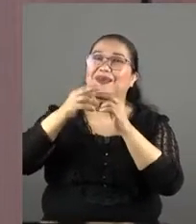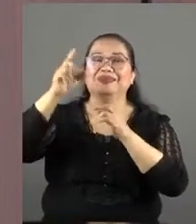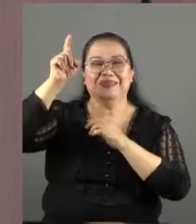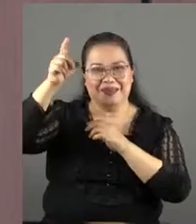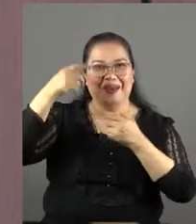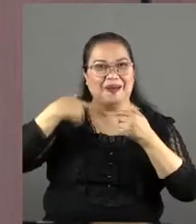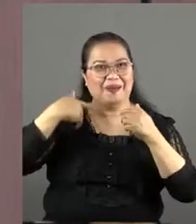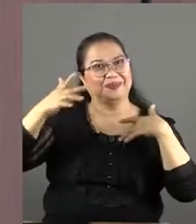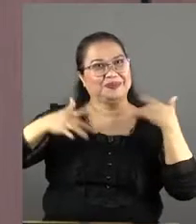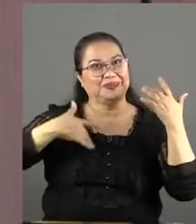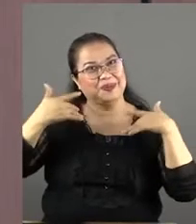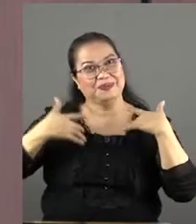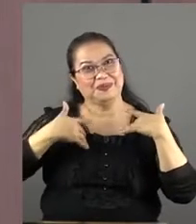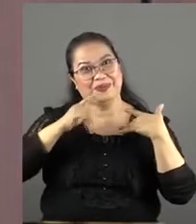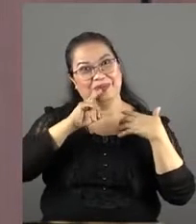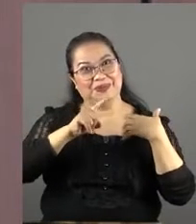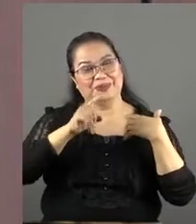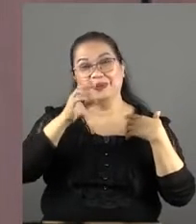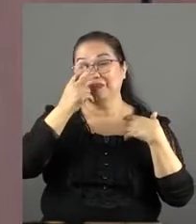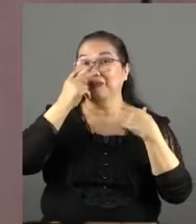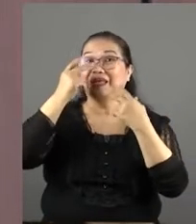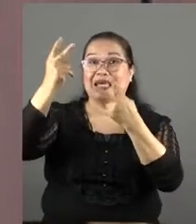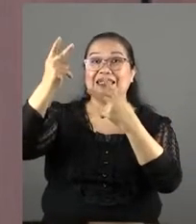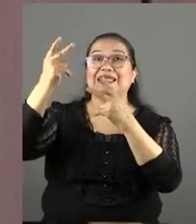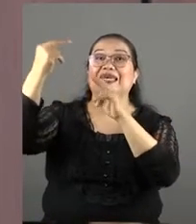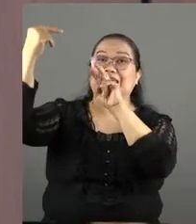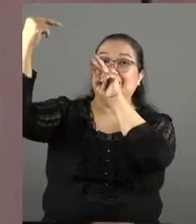That's joyful. But it's seeing God